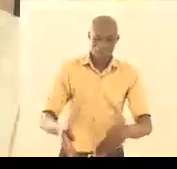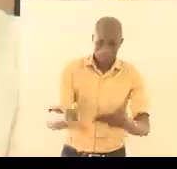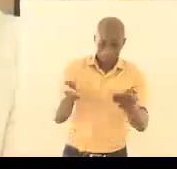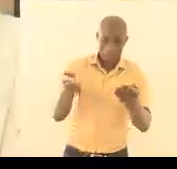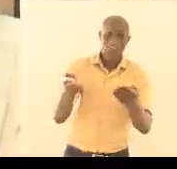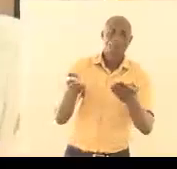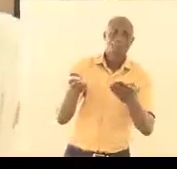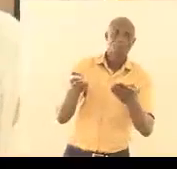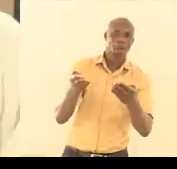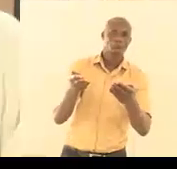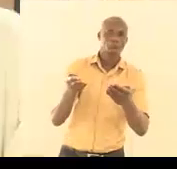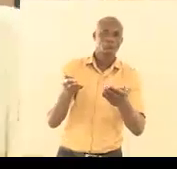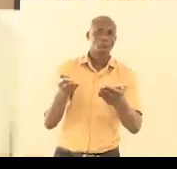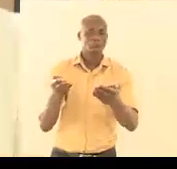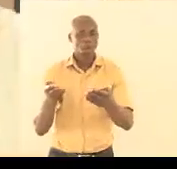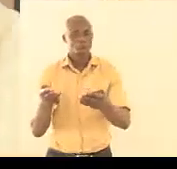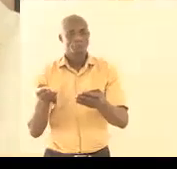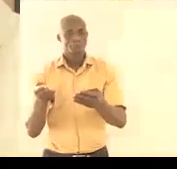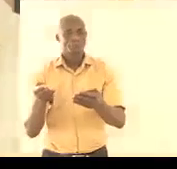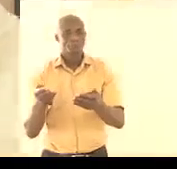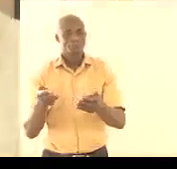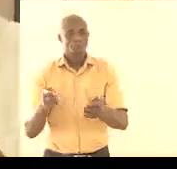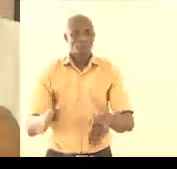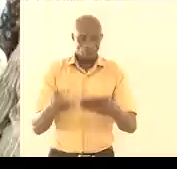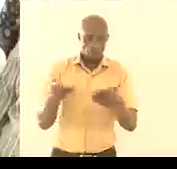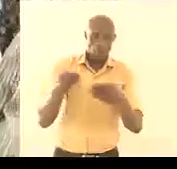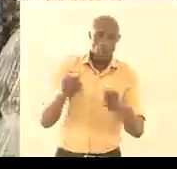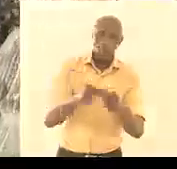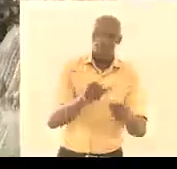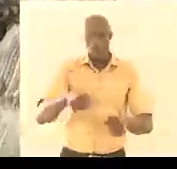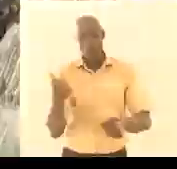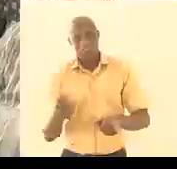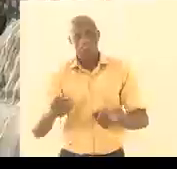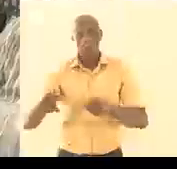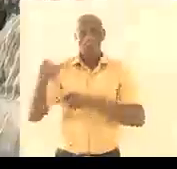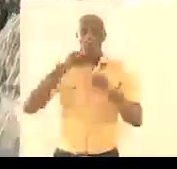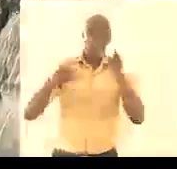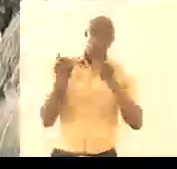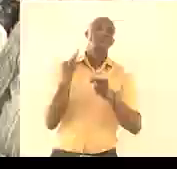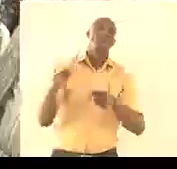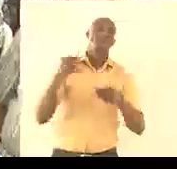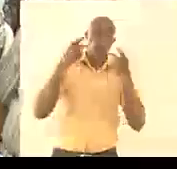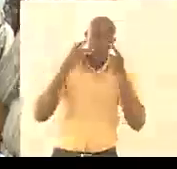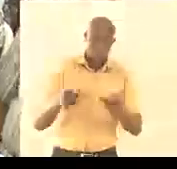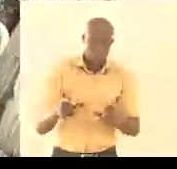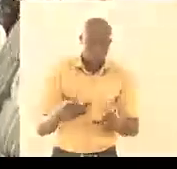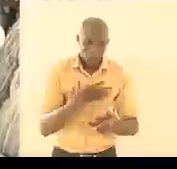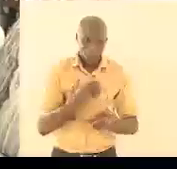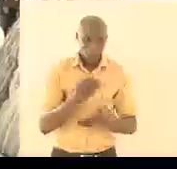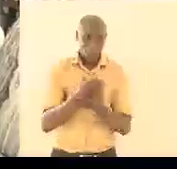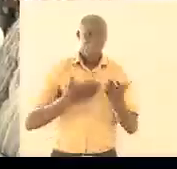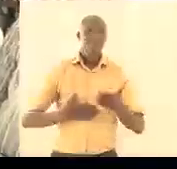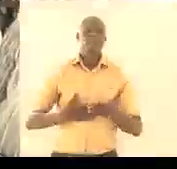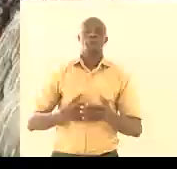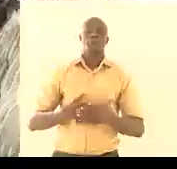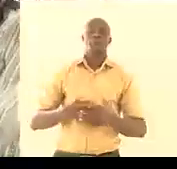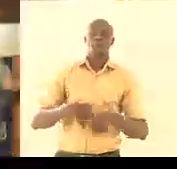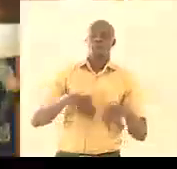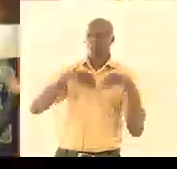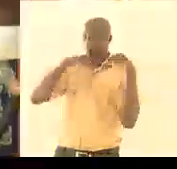ready to receive the body of Christ together from the same bowl. We say, offer each other a sign of peace. And somebody does